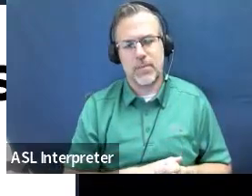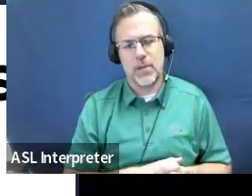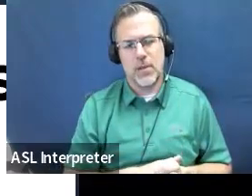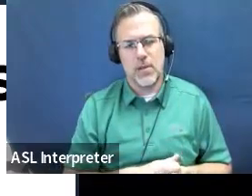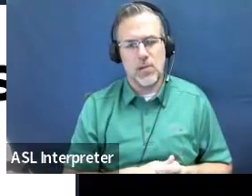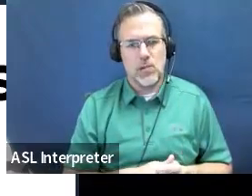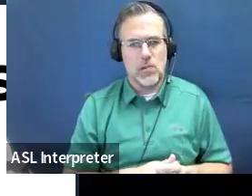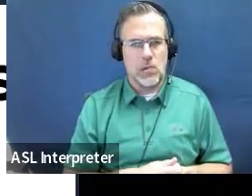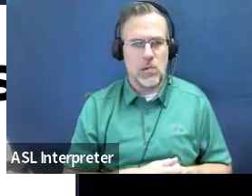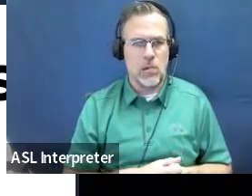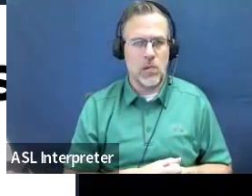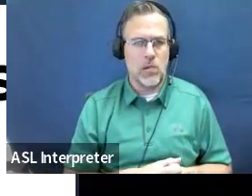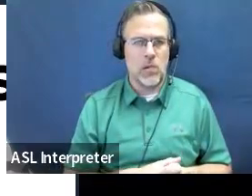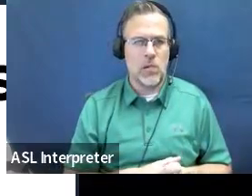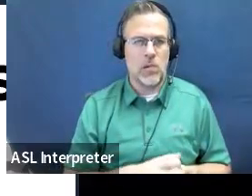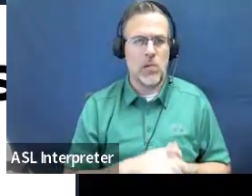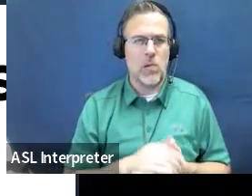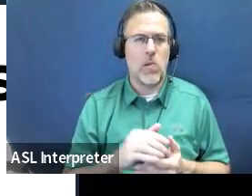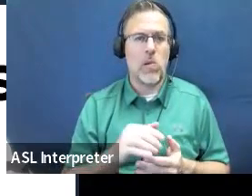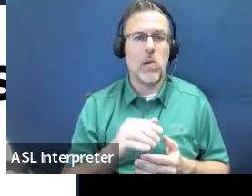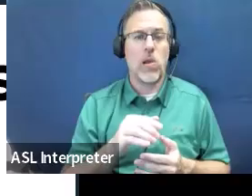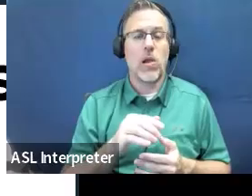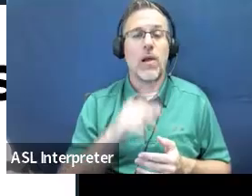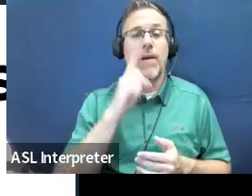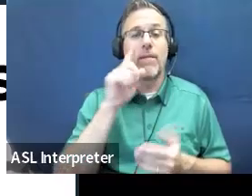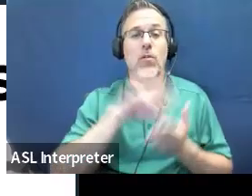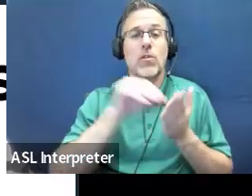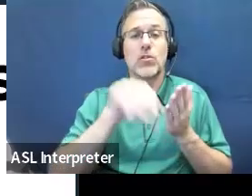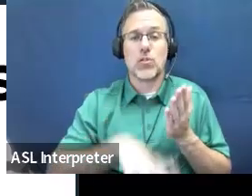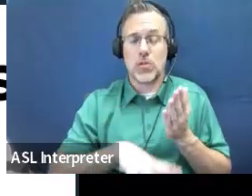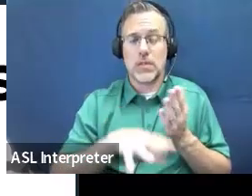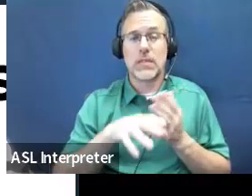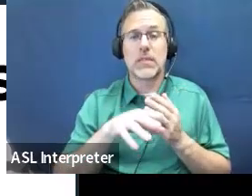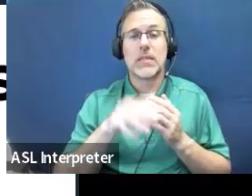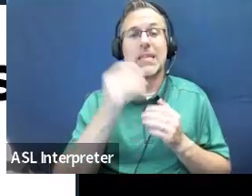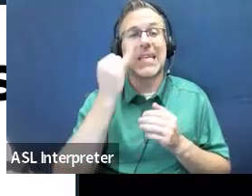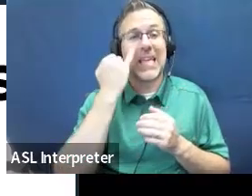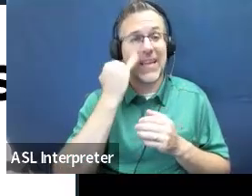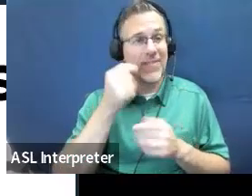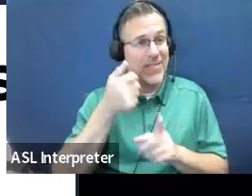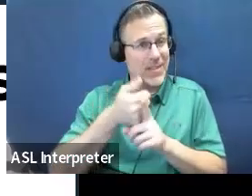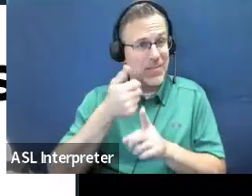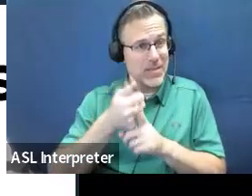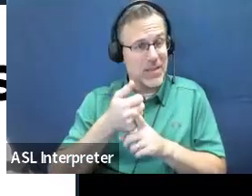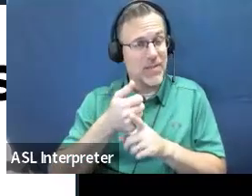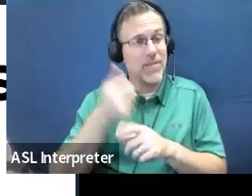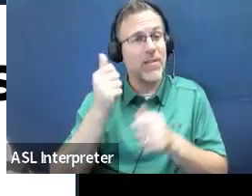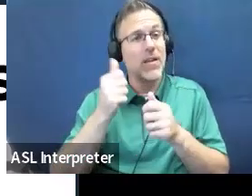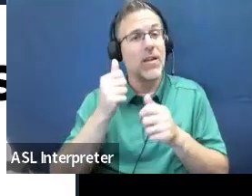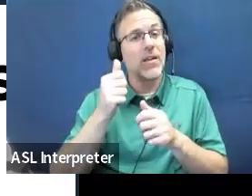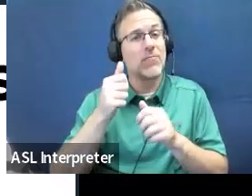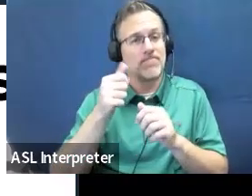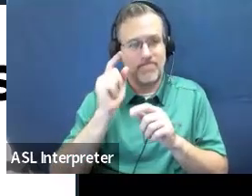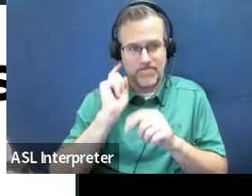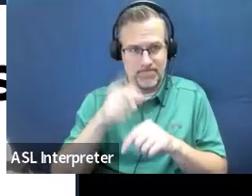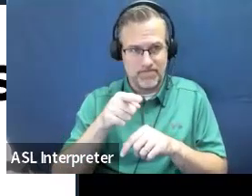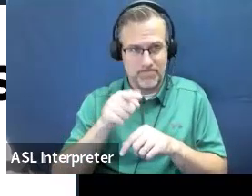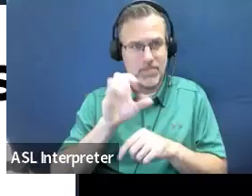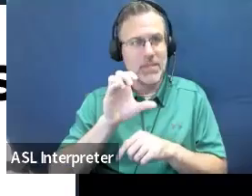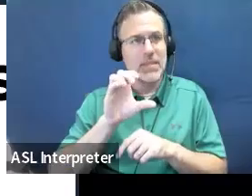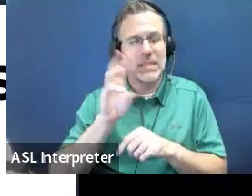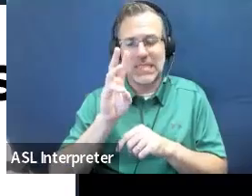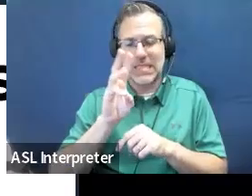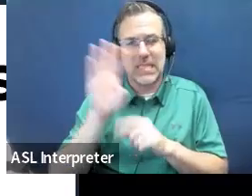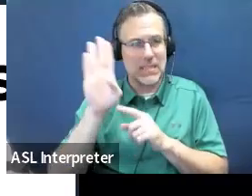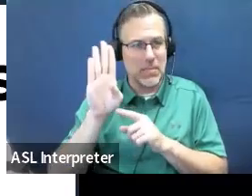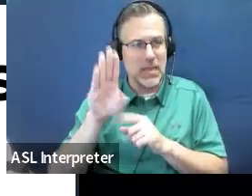Then this is just a little side note for those students, if they are identified in section 6B, that they are going to take